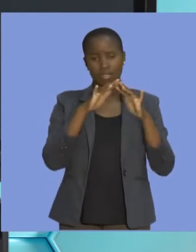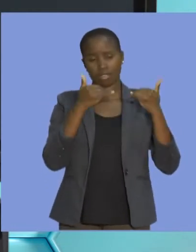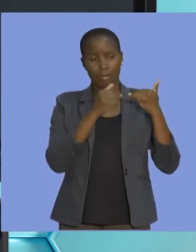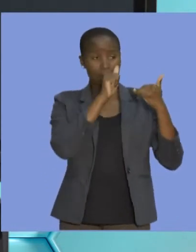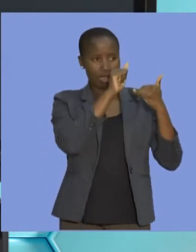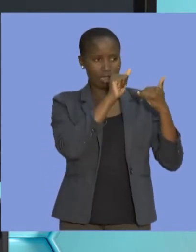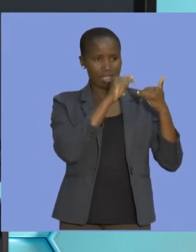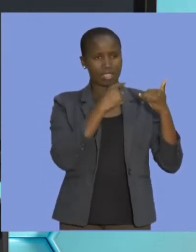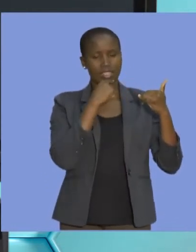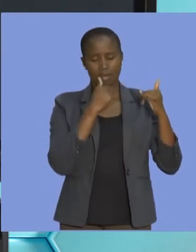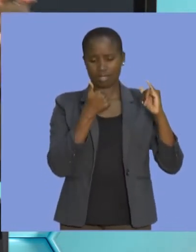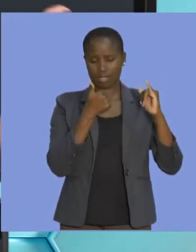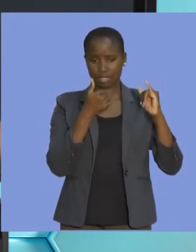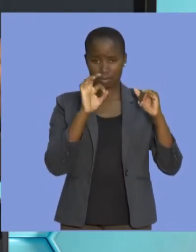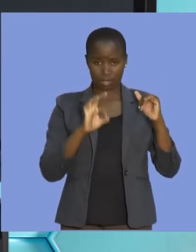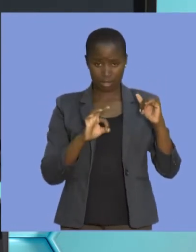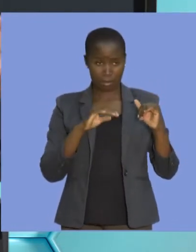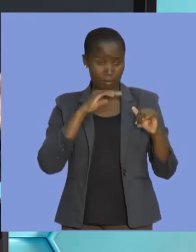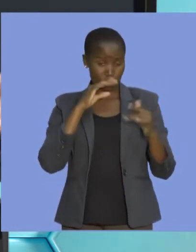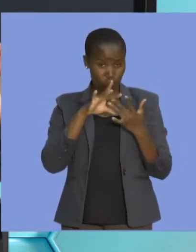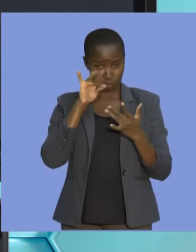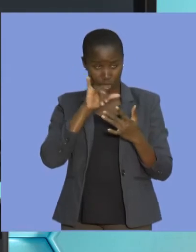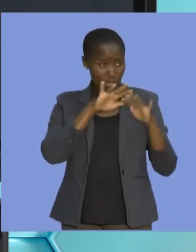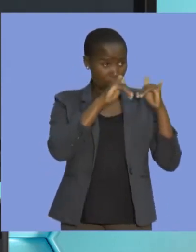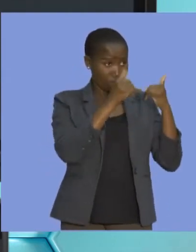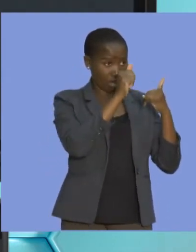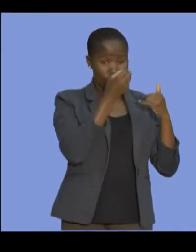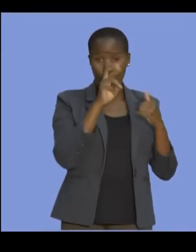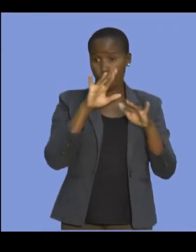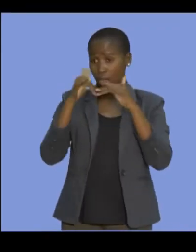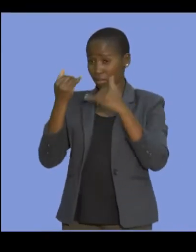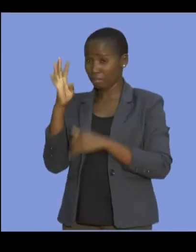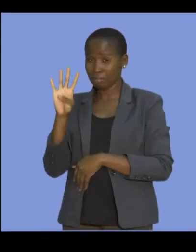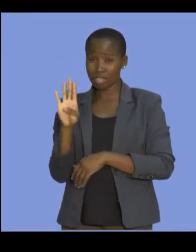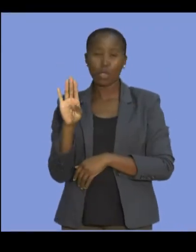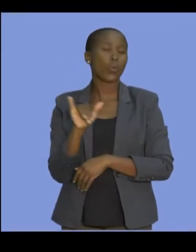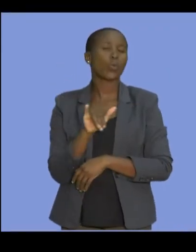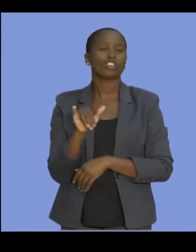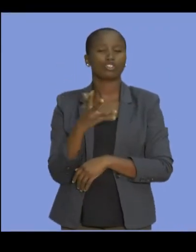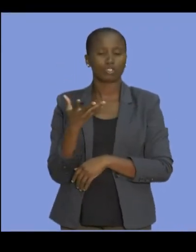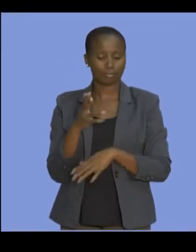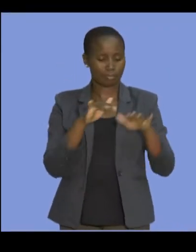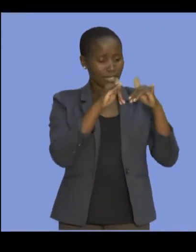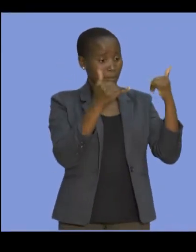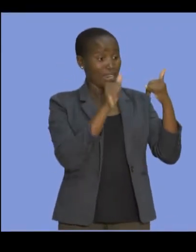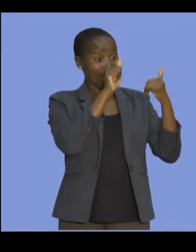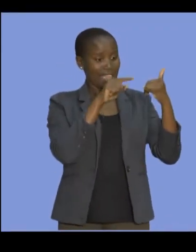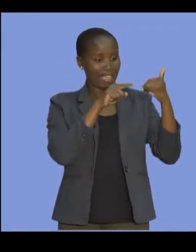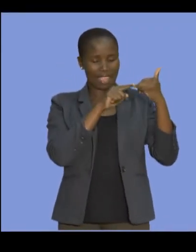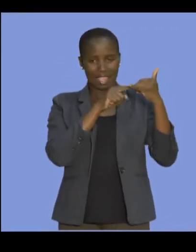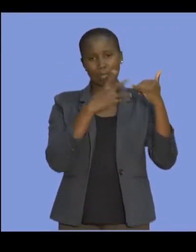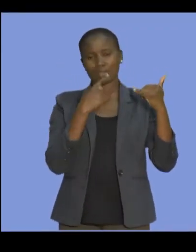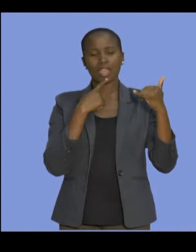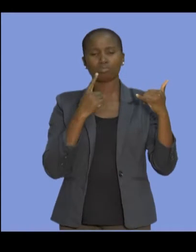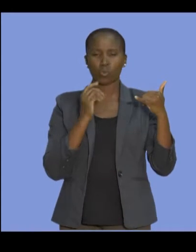do you choose? Do you take company A or company B? So company A gives you